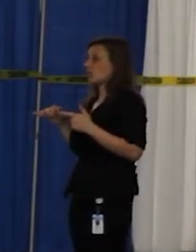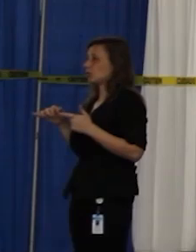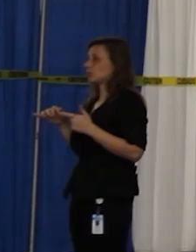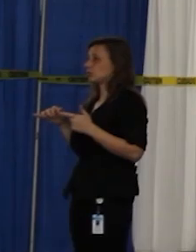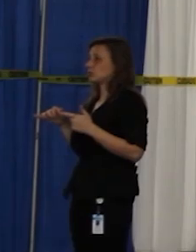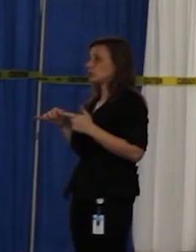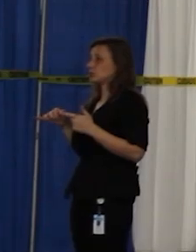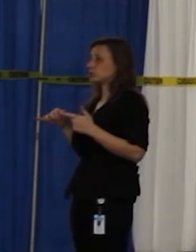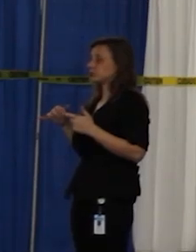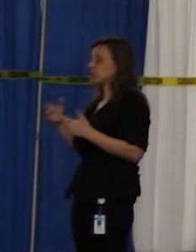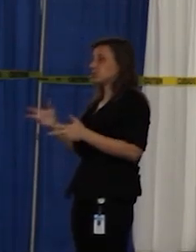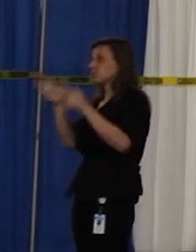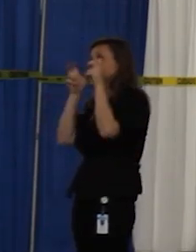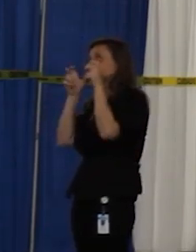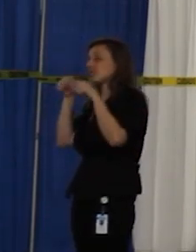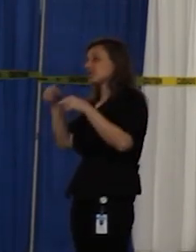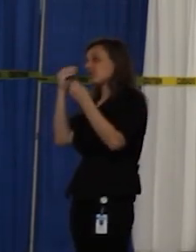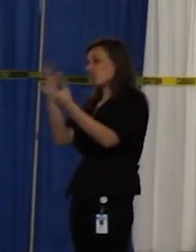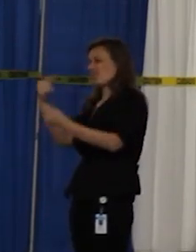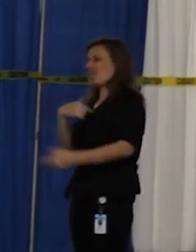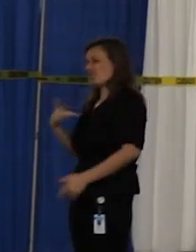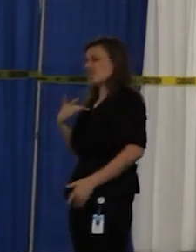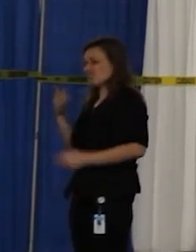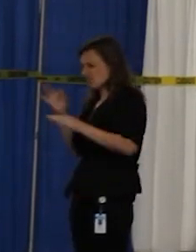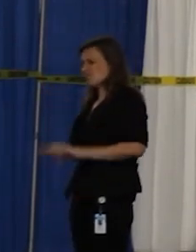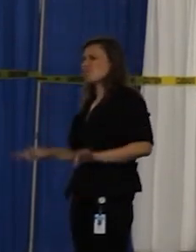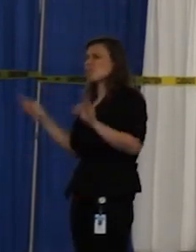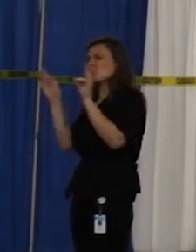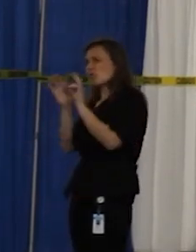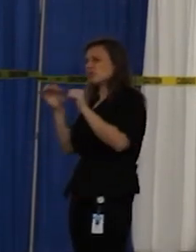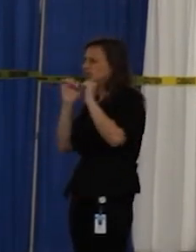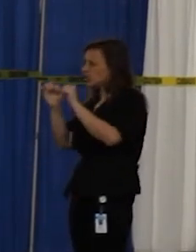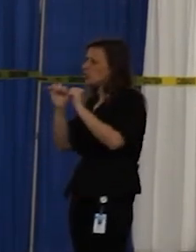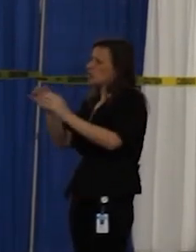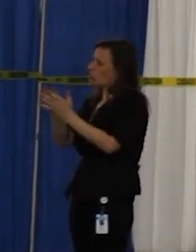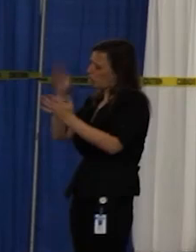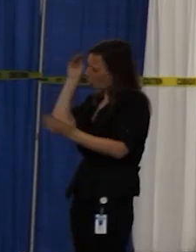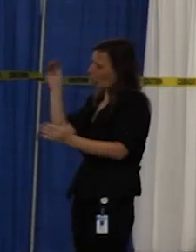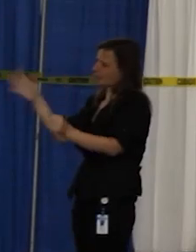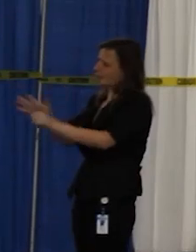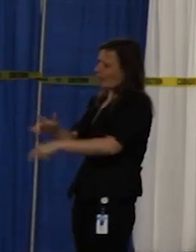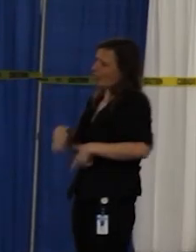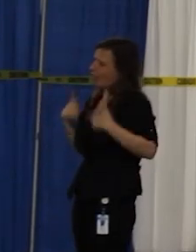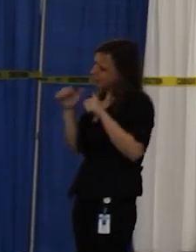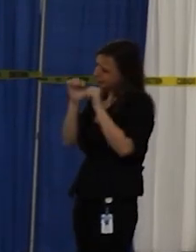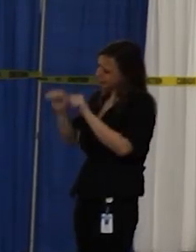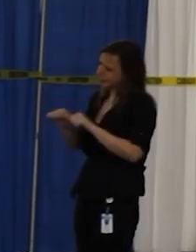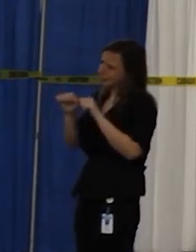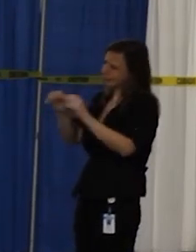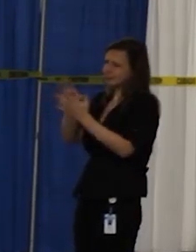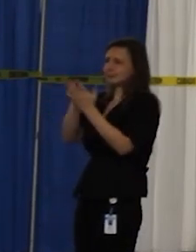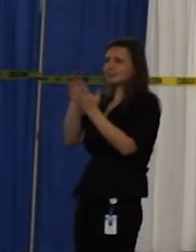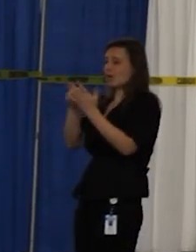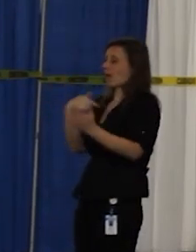about last year. I really think it's really important to learn, constantly be a lifelong learner, and it's served me well to always look at what's just